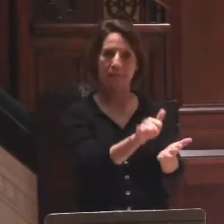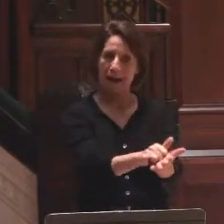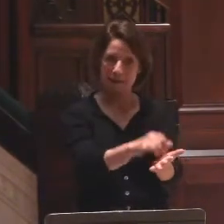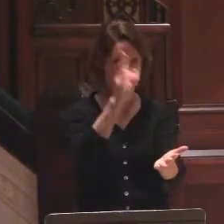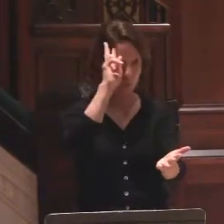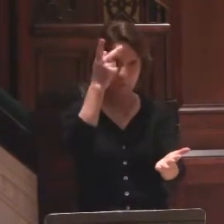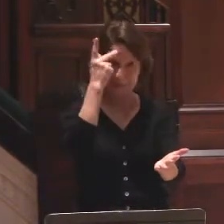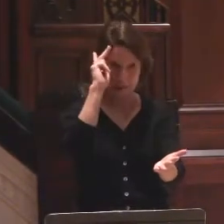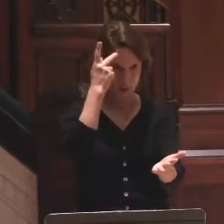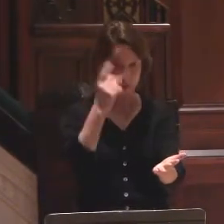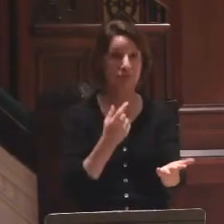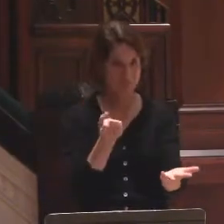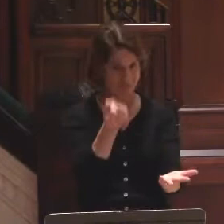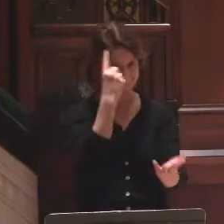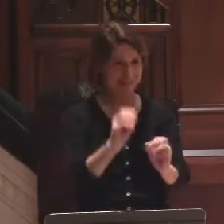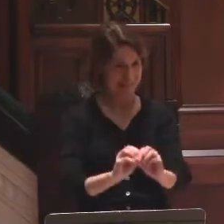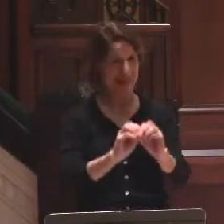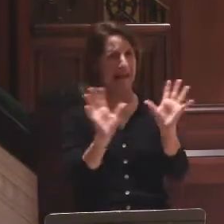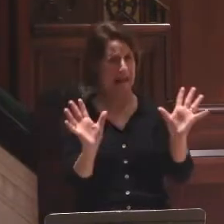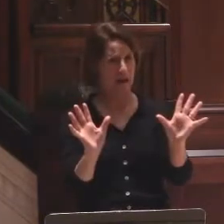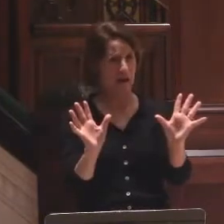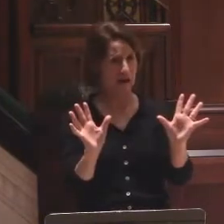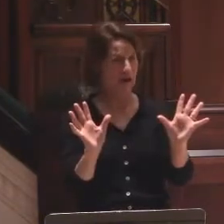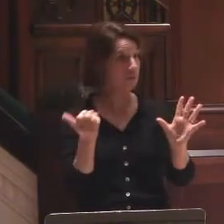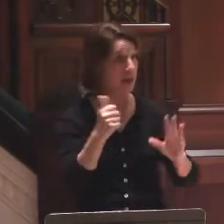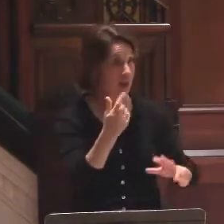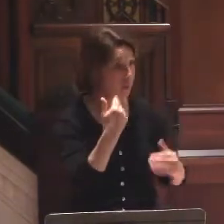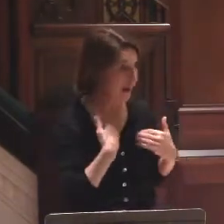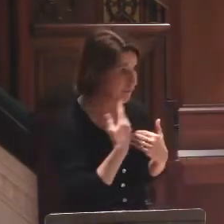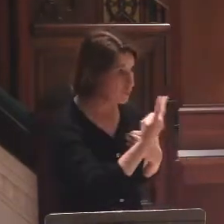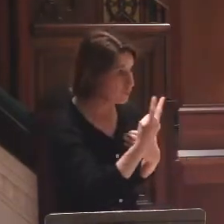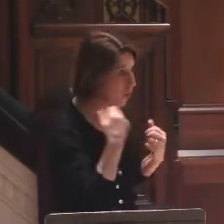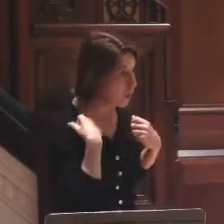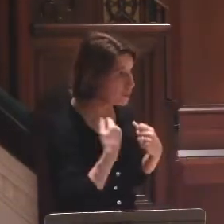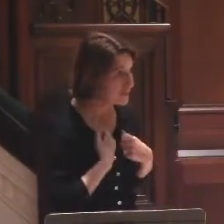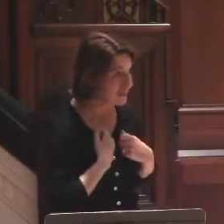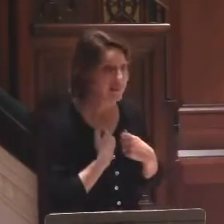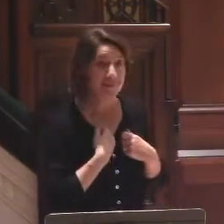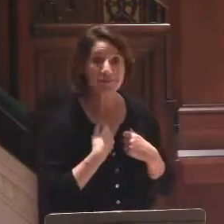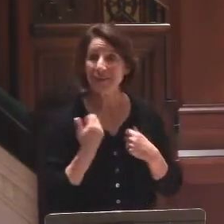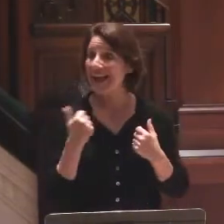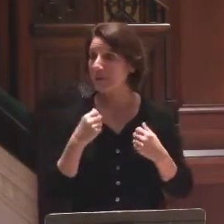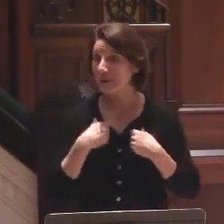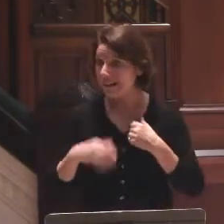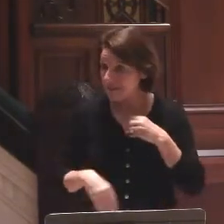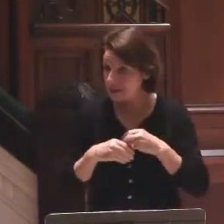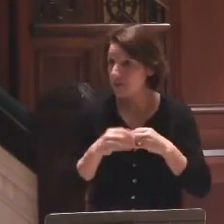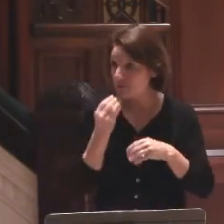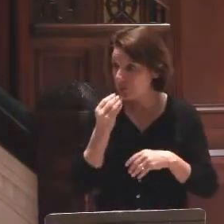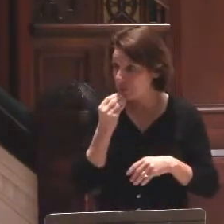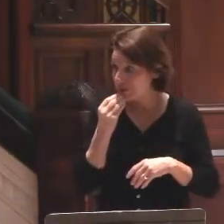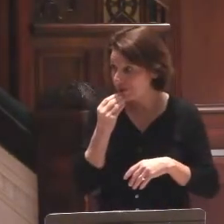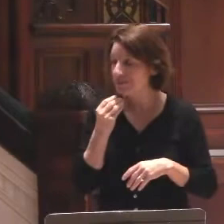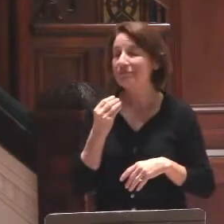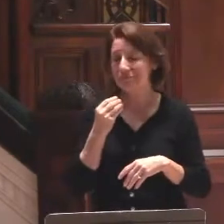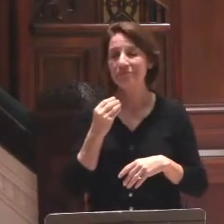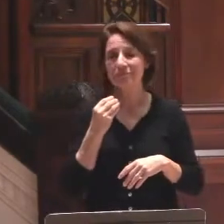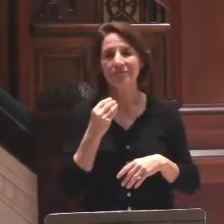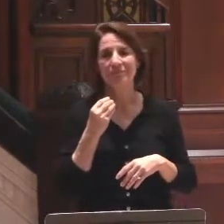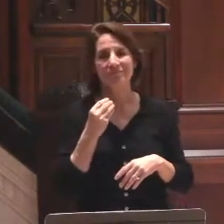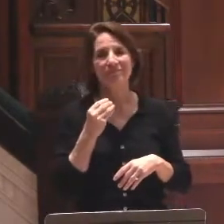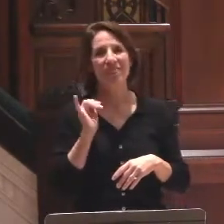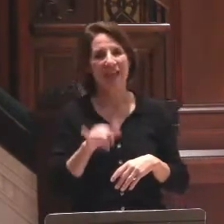If you got two coats, give one. Does anybody have two coats? Anybody got extra food? This is what he's talking